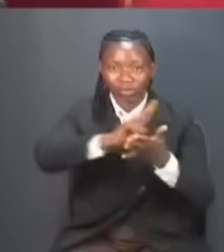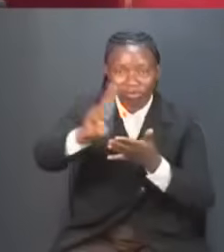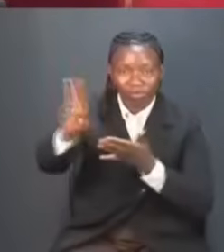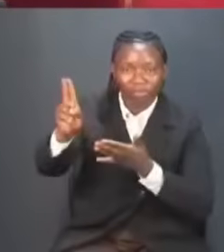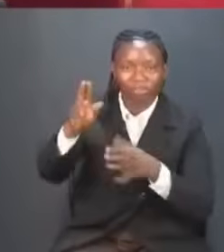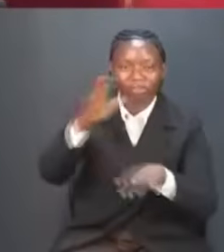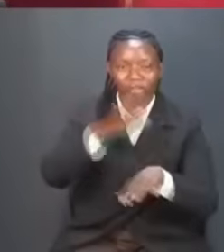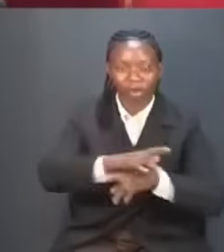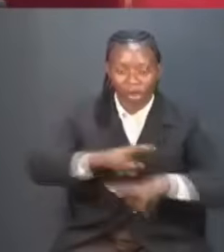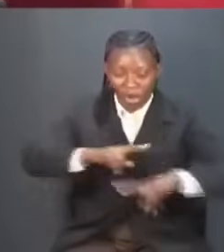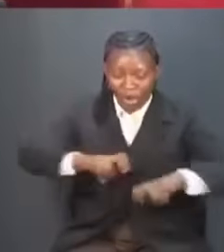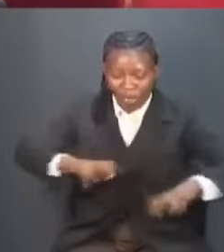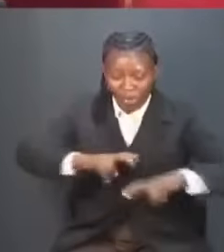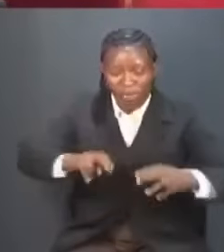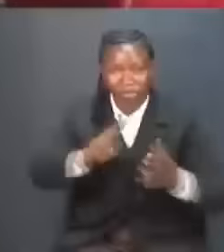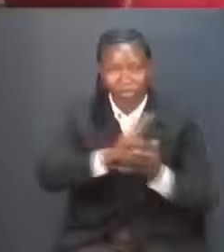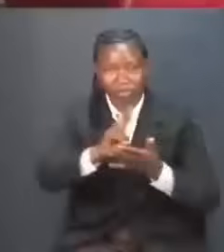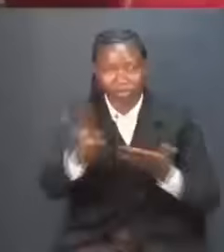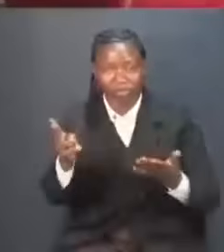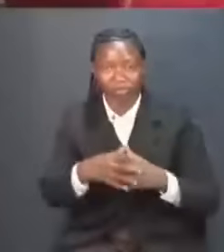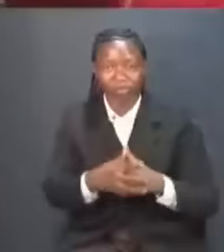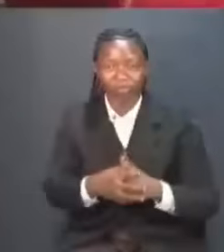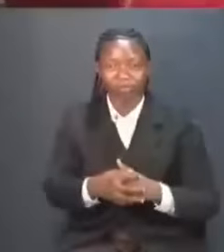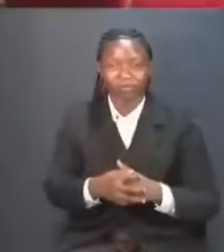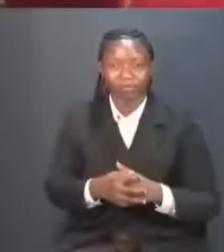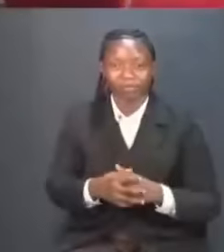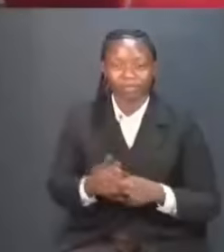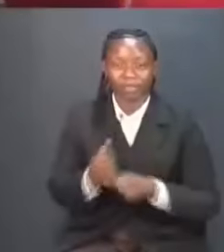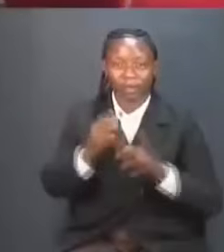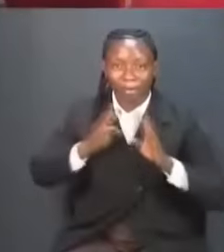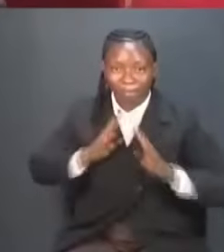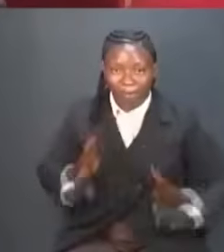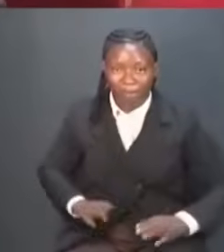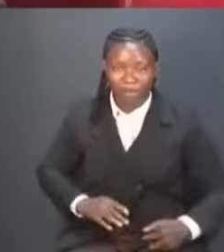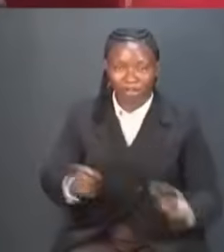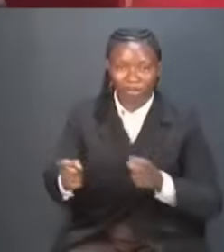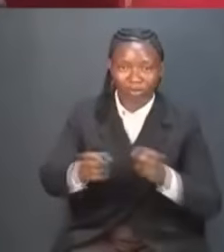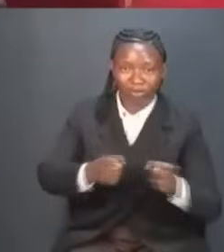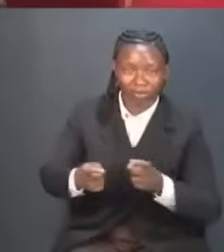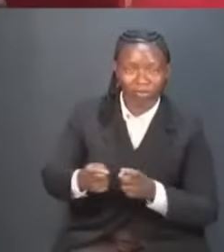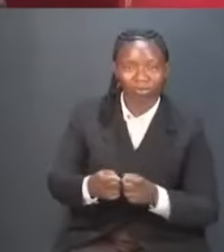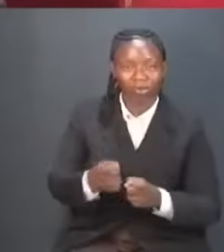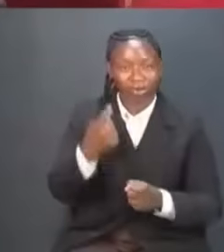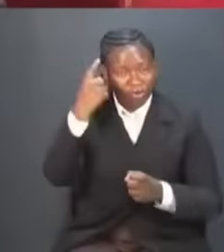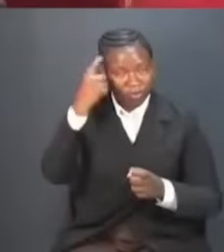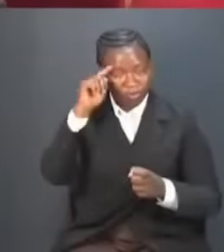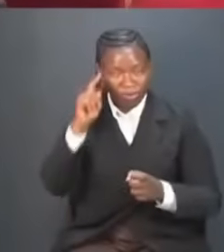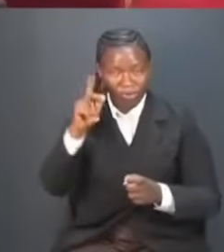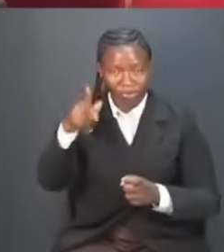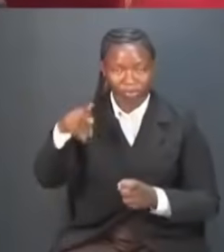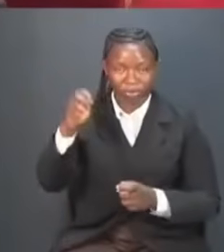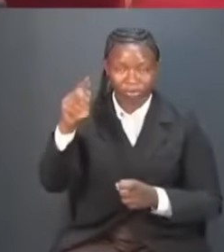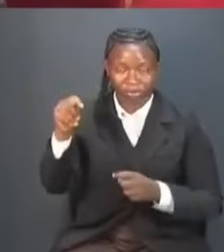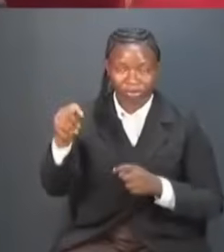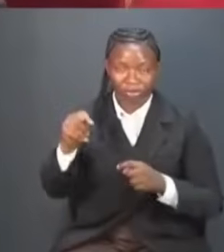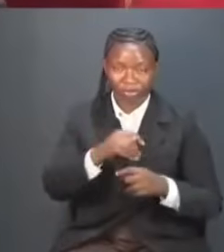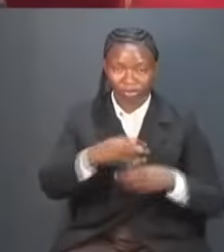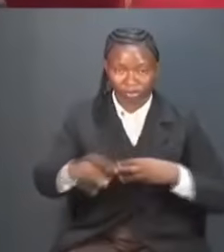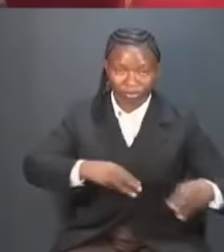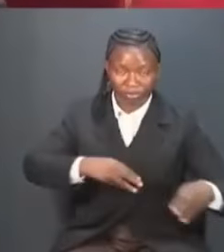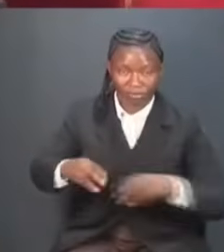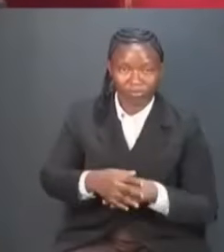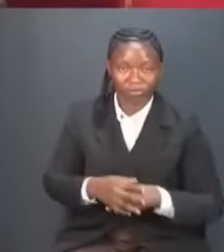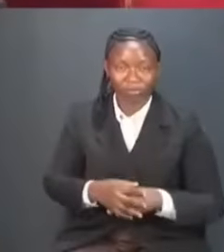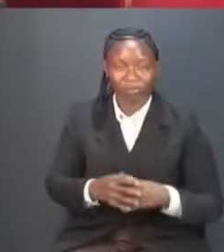research institutions for the rearing and releases of biological control agents for pest management. Collaborate